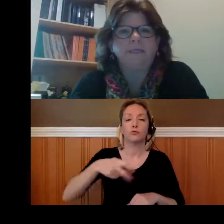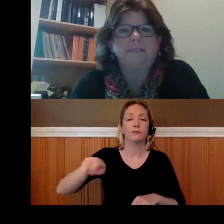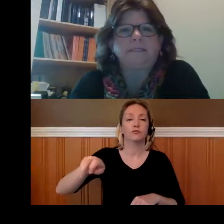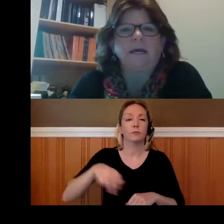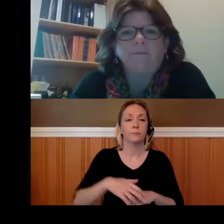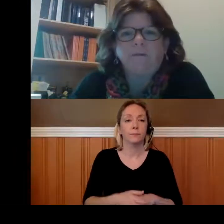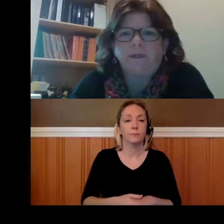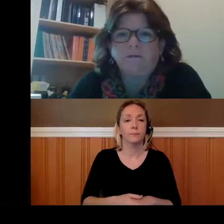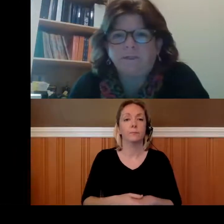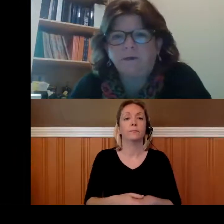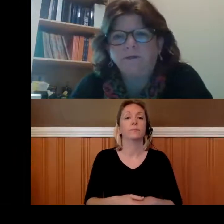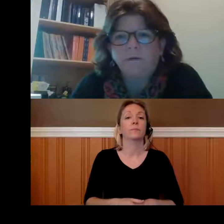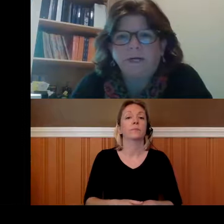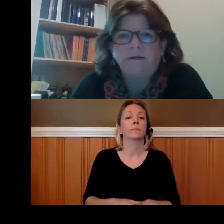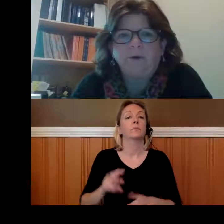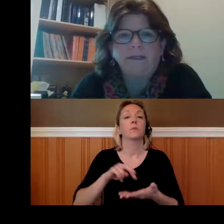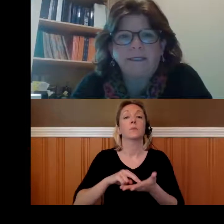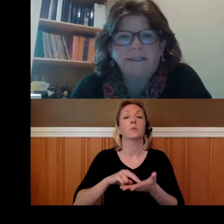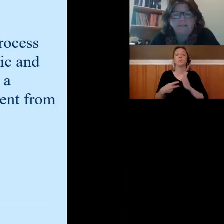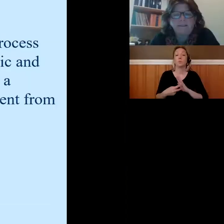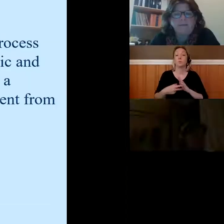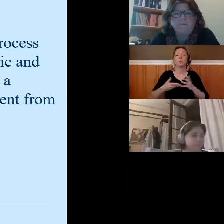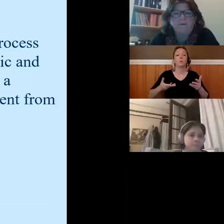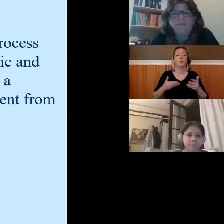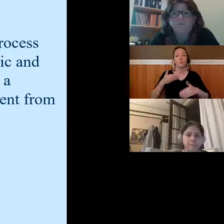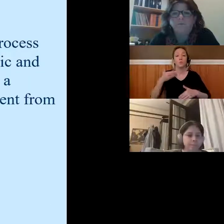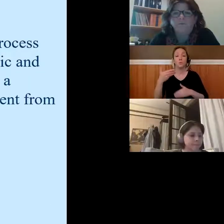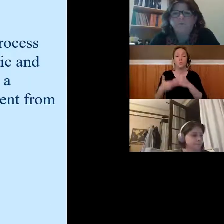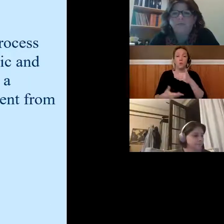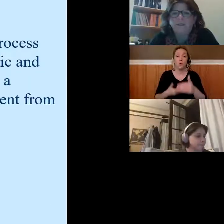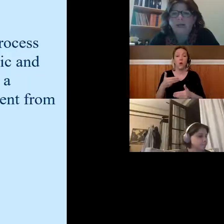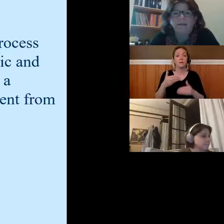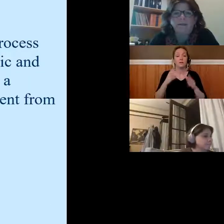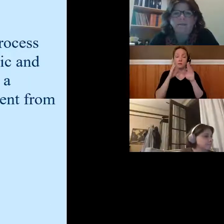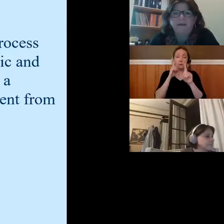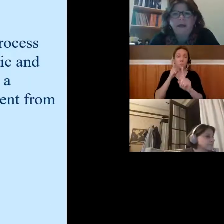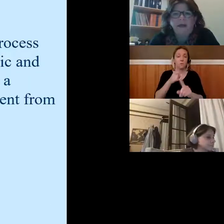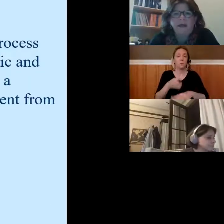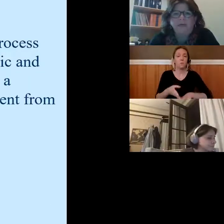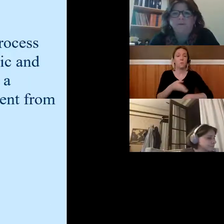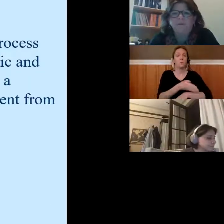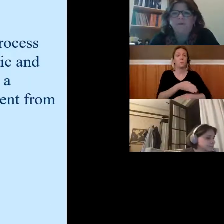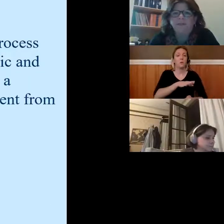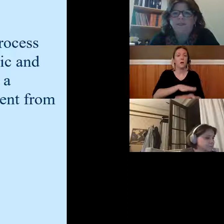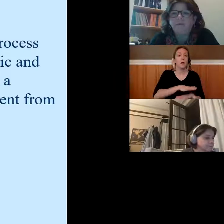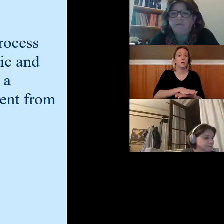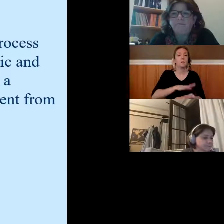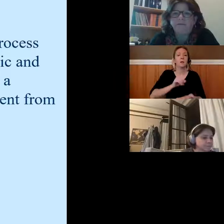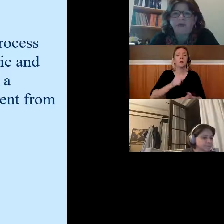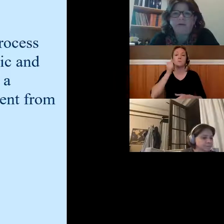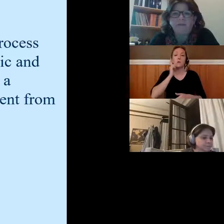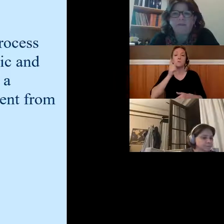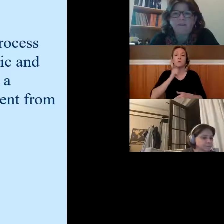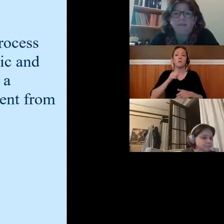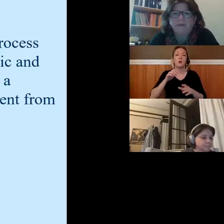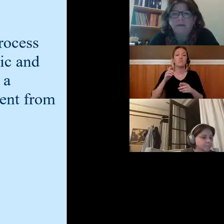It's designed to be within a results-oriented process that is focused on improving the academic and functional achievement of the child with